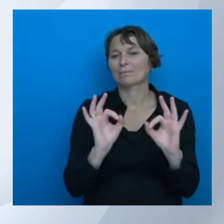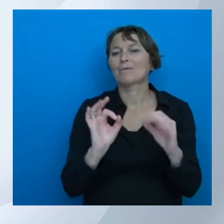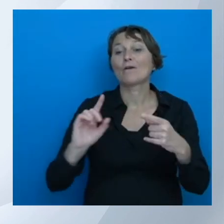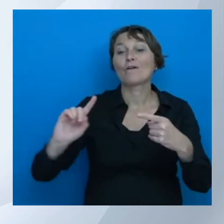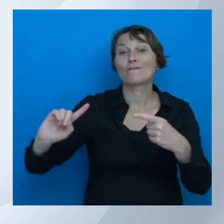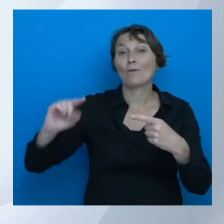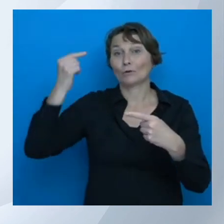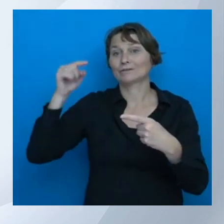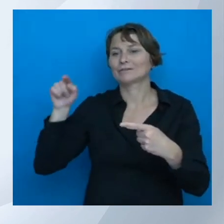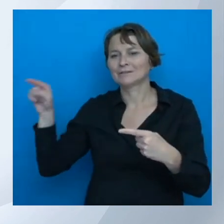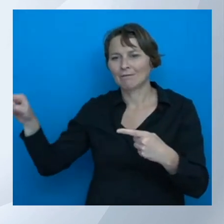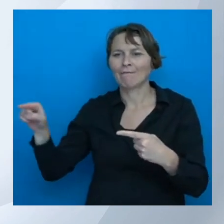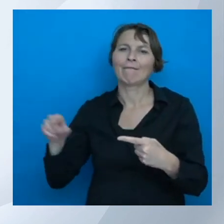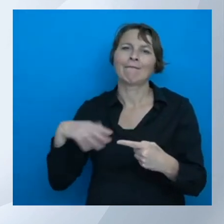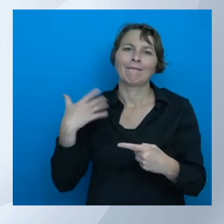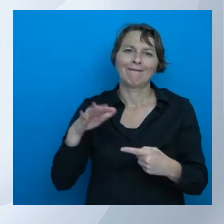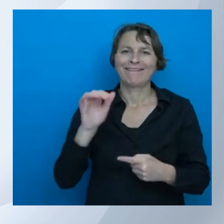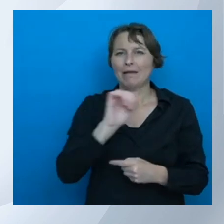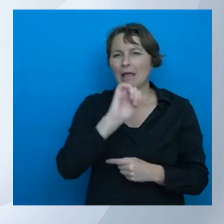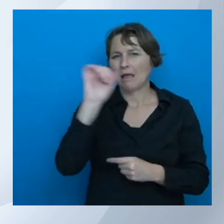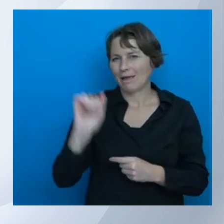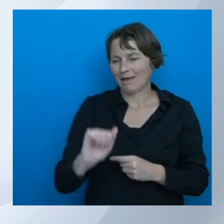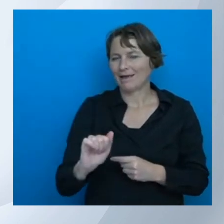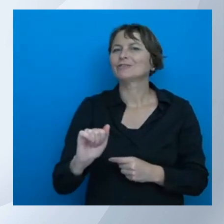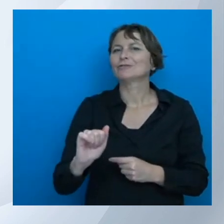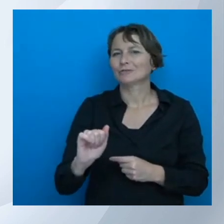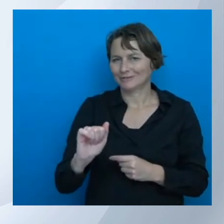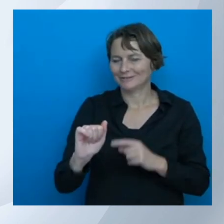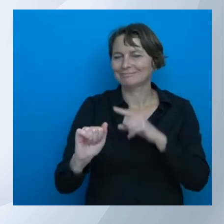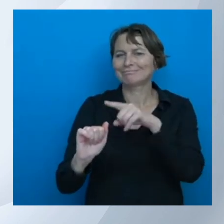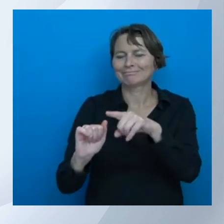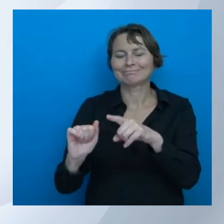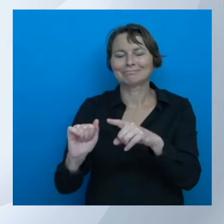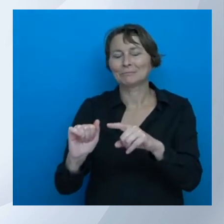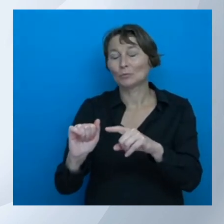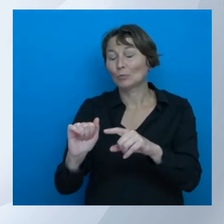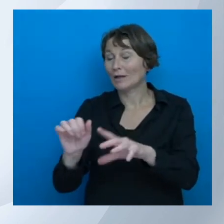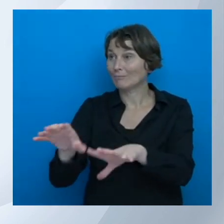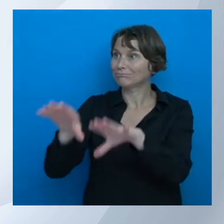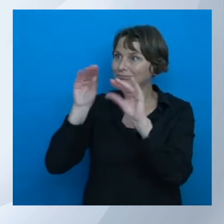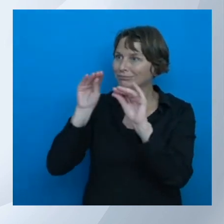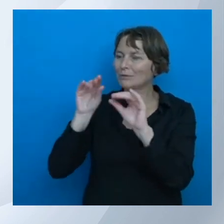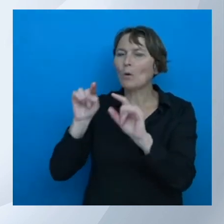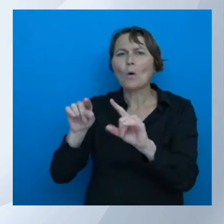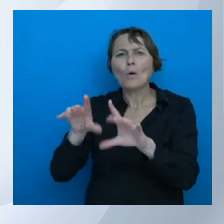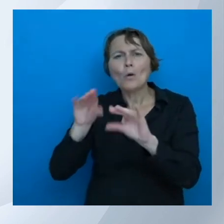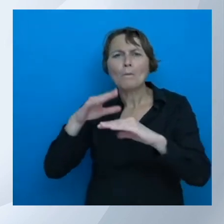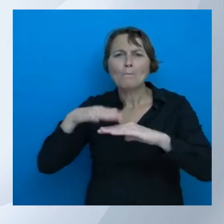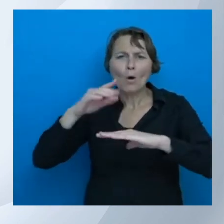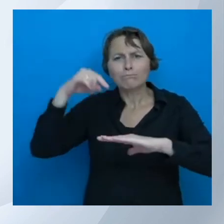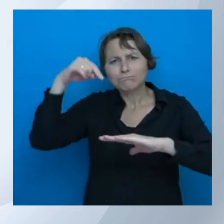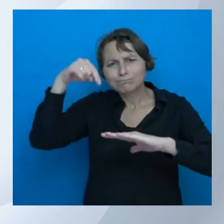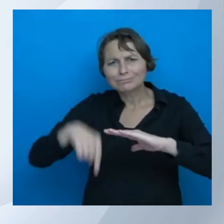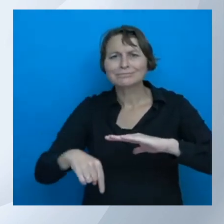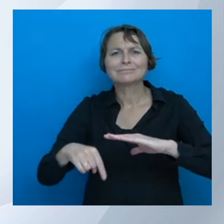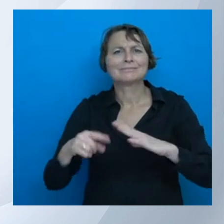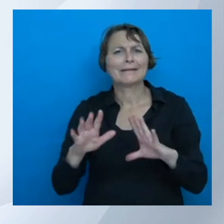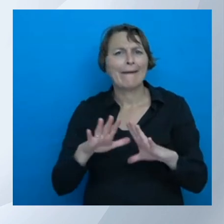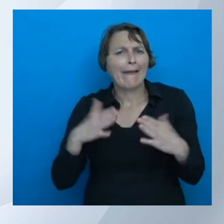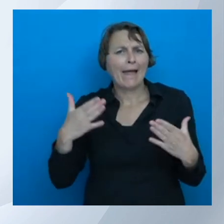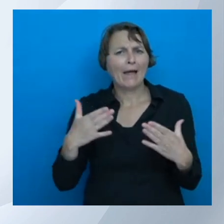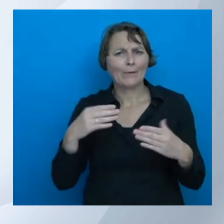they demo getting started with Azure Front Door. I highly recommend watching that if you want to learn a little bit more and about how it works